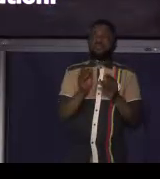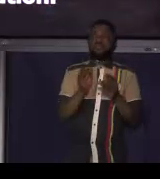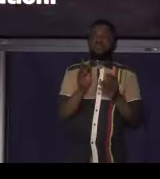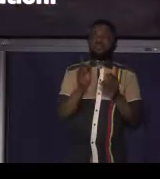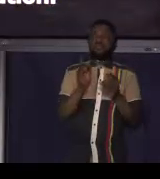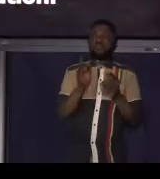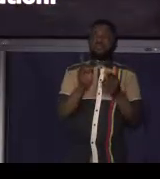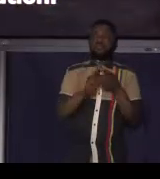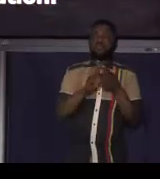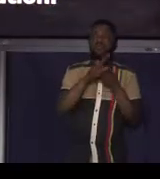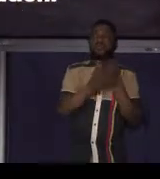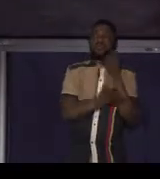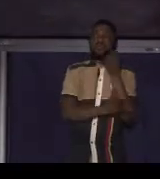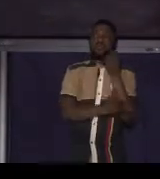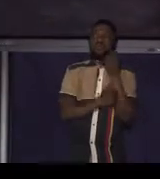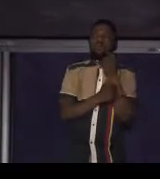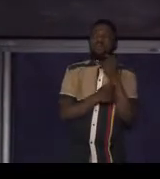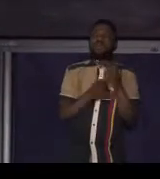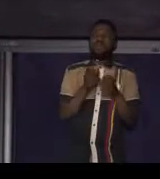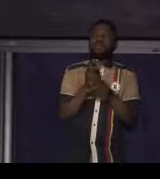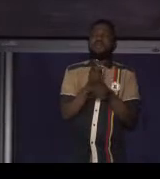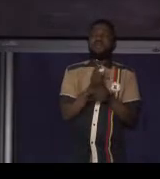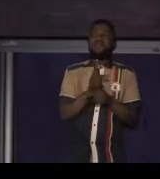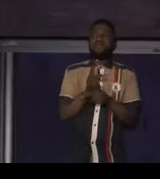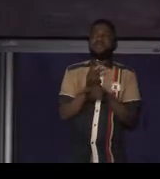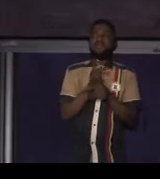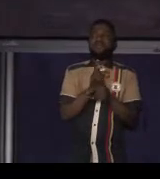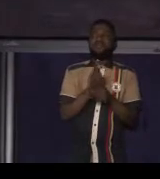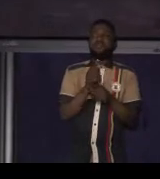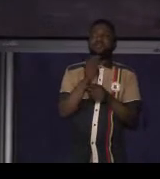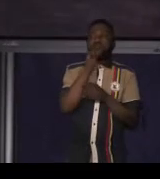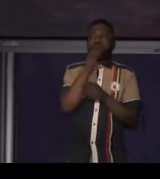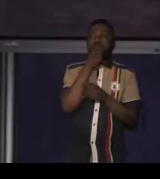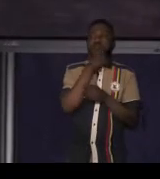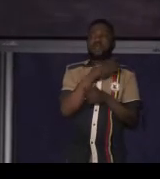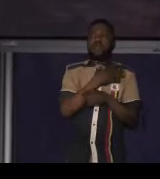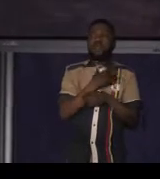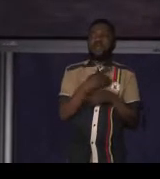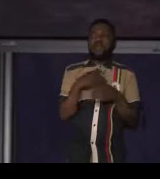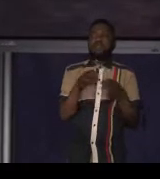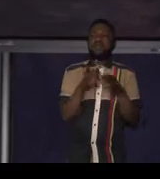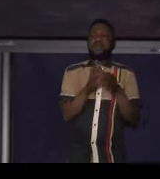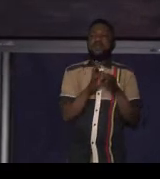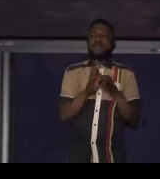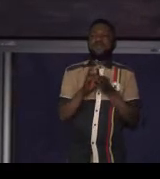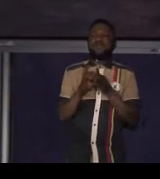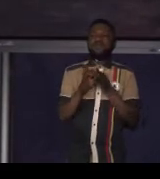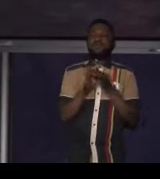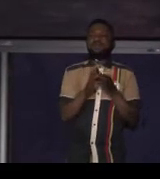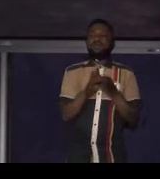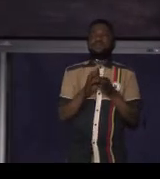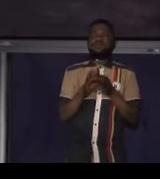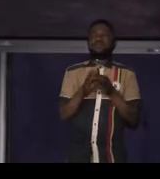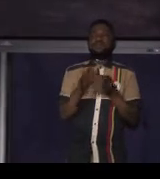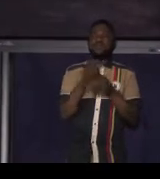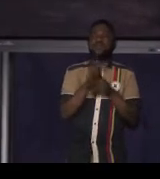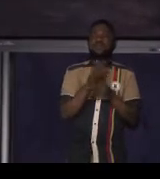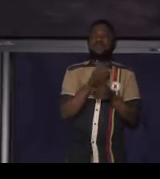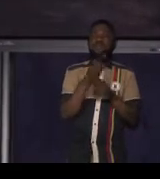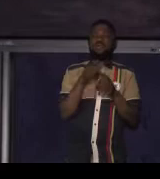to your country. Next one is caring, tolerance,